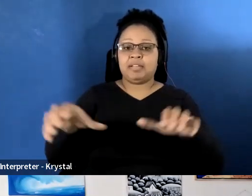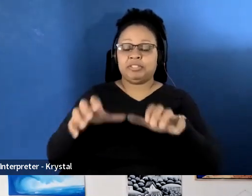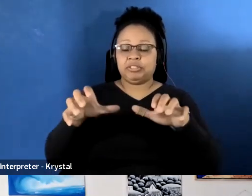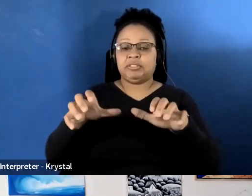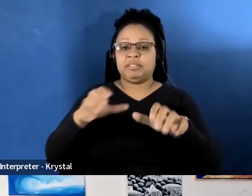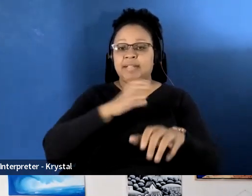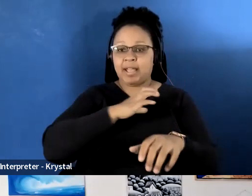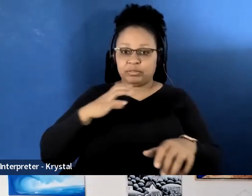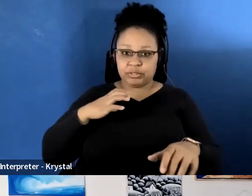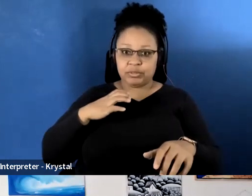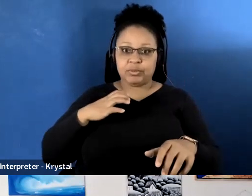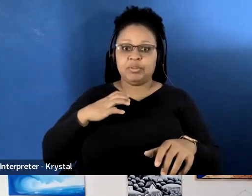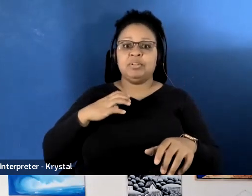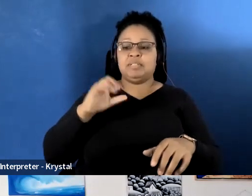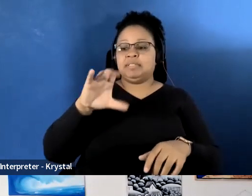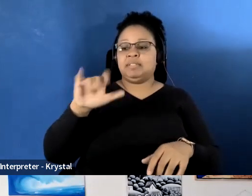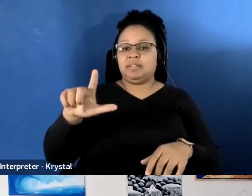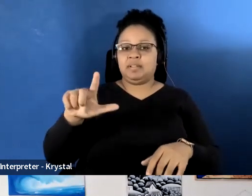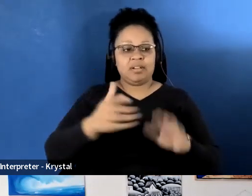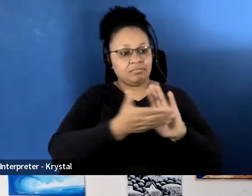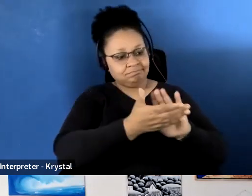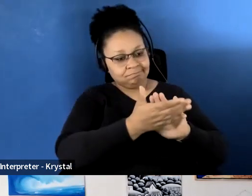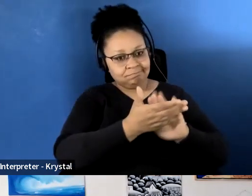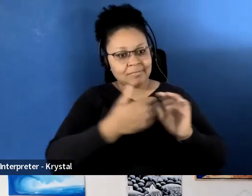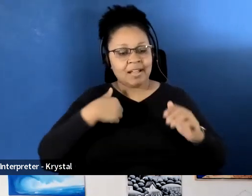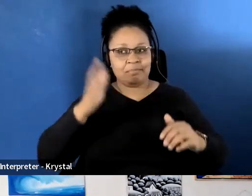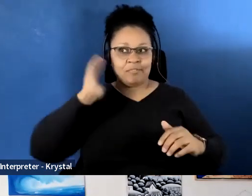Yay, Nevada. I used to live in Henderson for quite a few years.